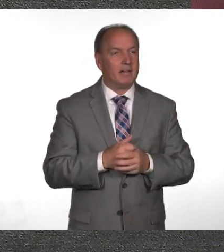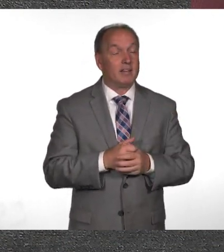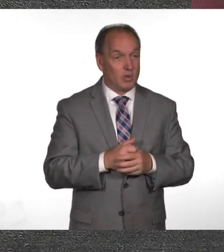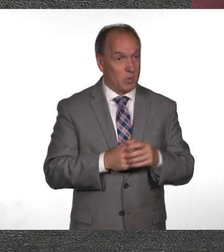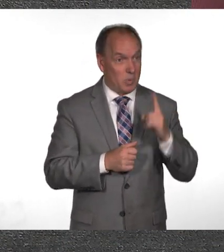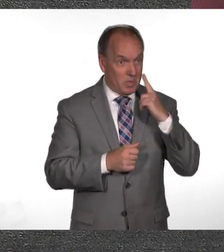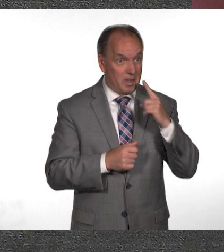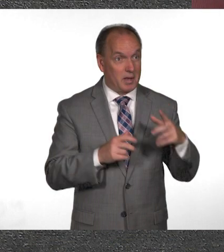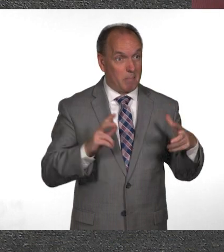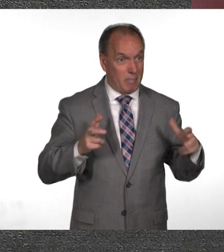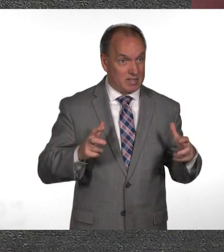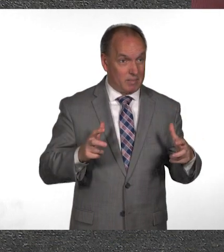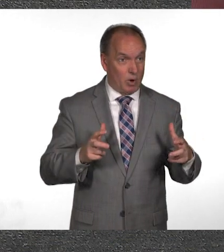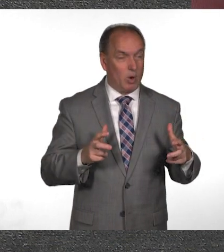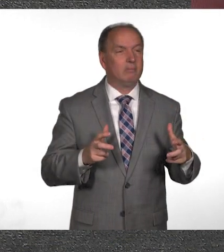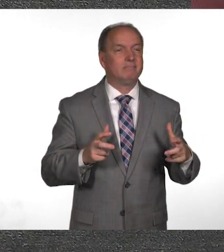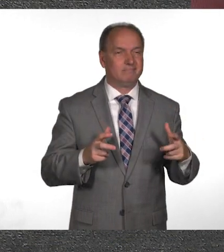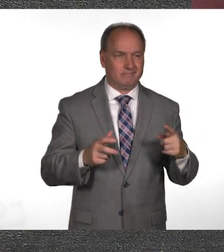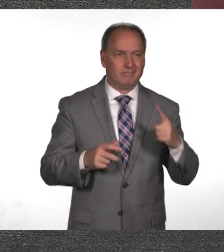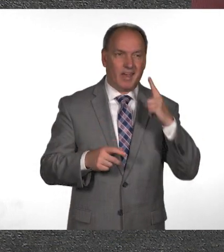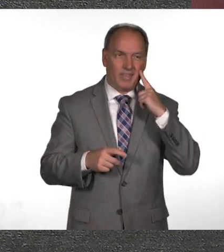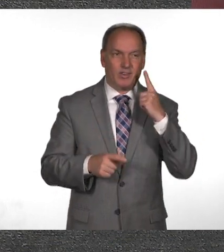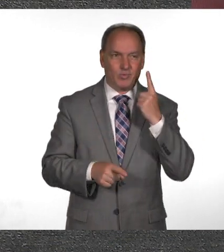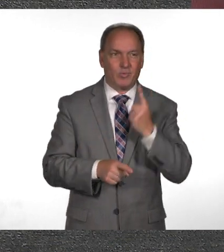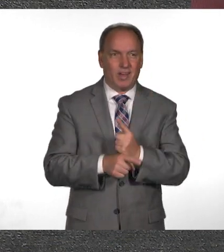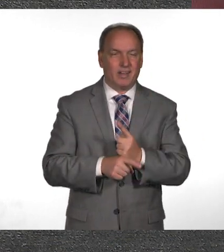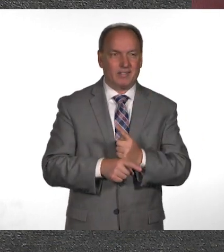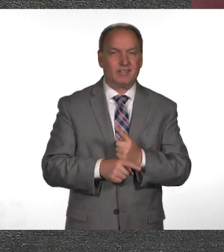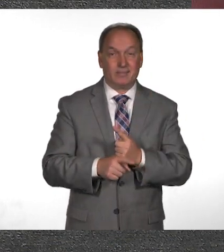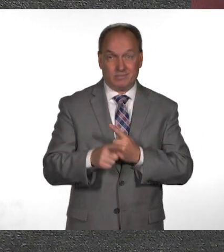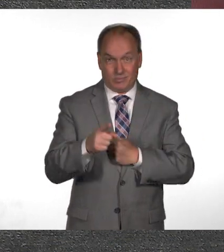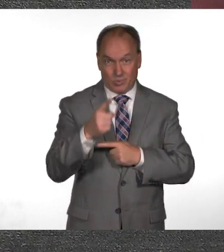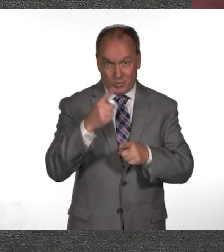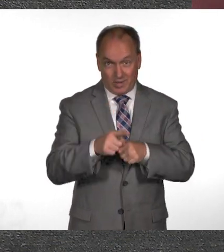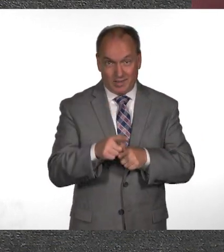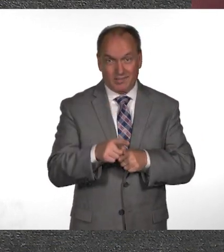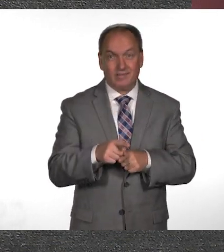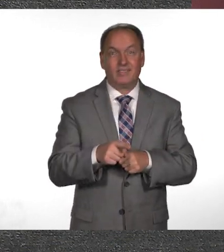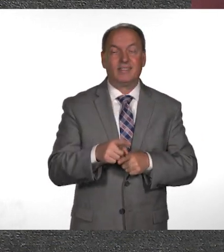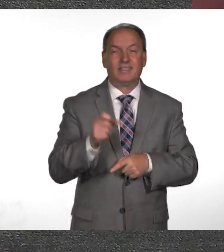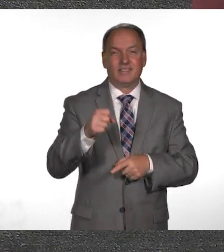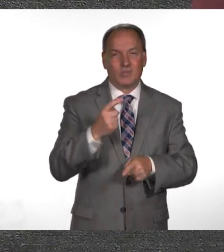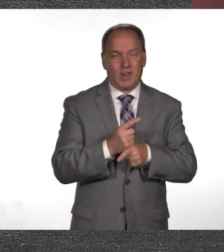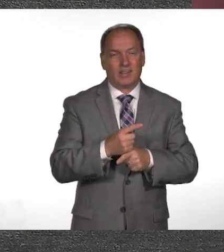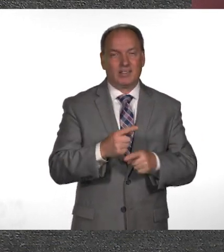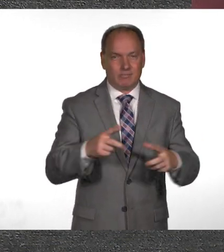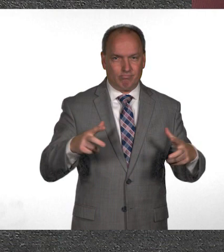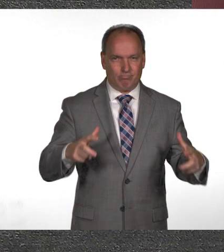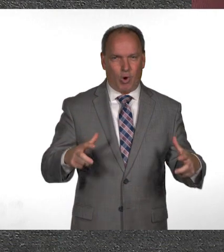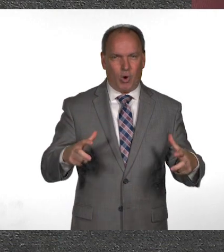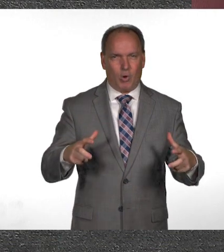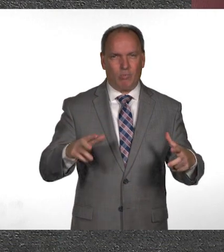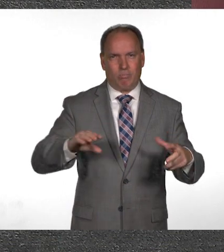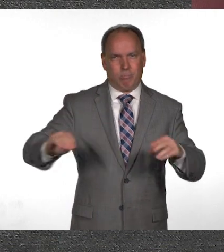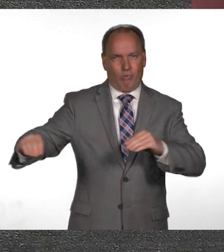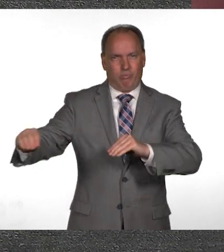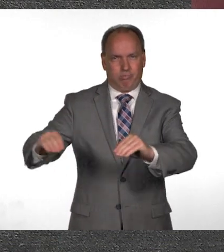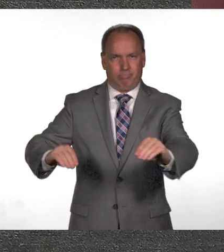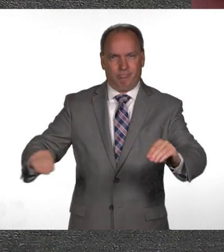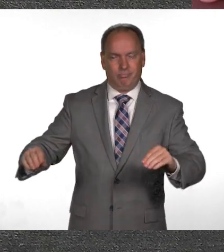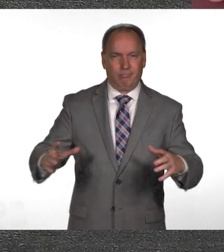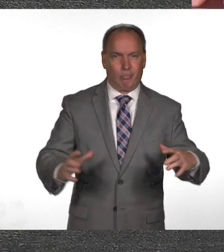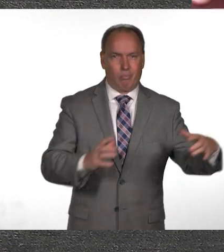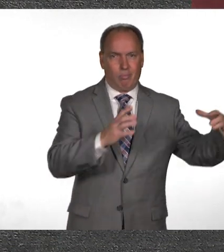You think it's the basketball? I think he's right. You think he's right? It's the basketball, isn't it? Yeah. Let's move some of these other balls over a little